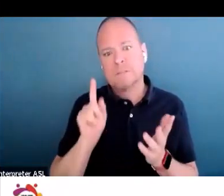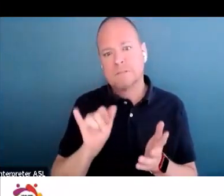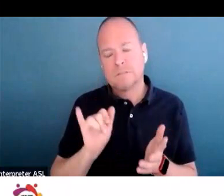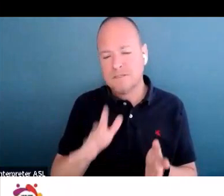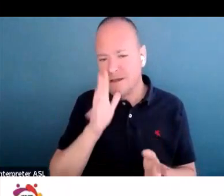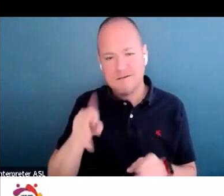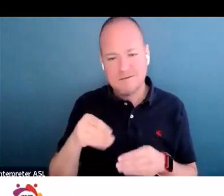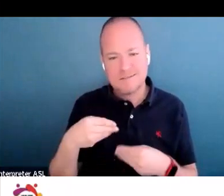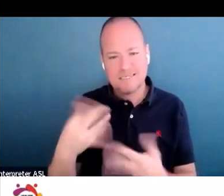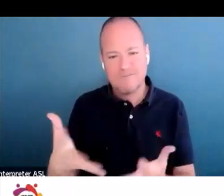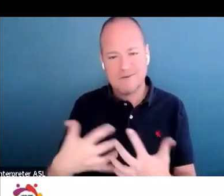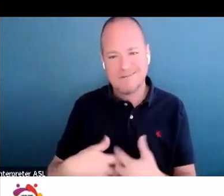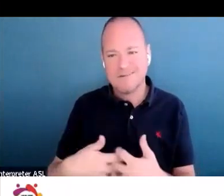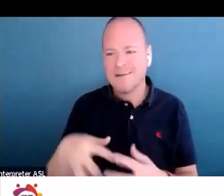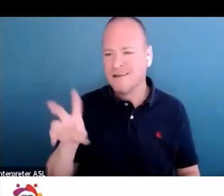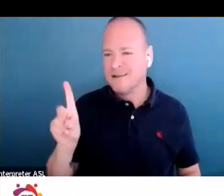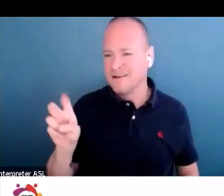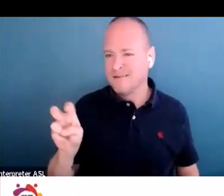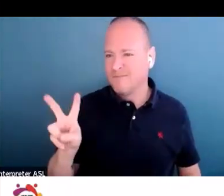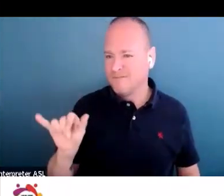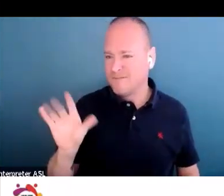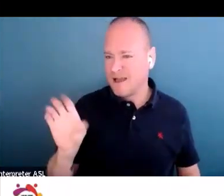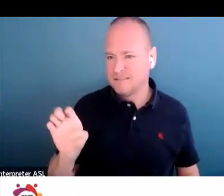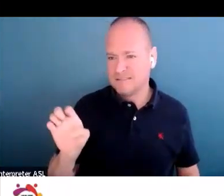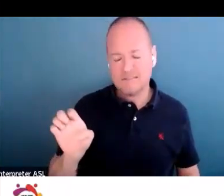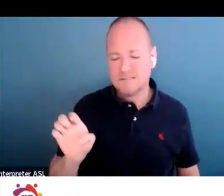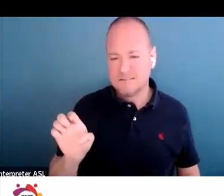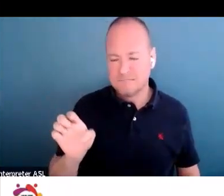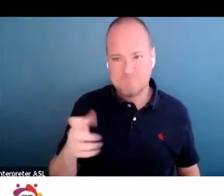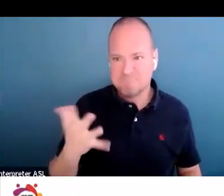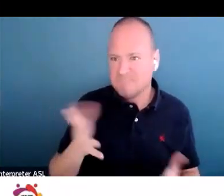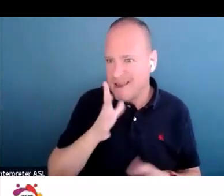an AAC device if there is no supports